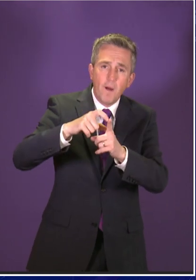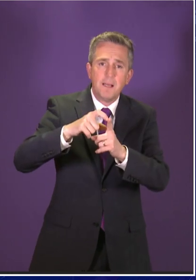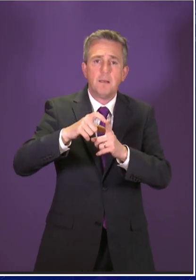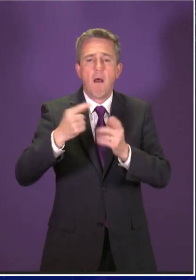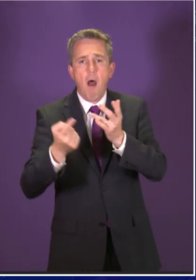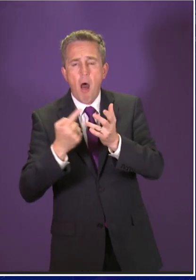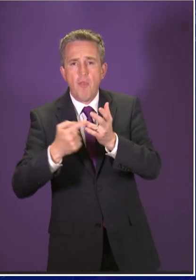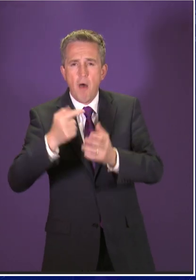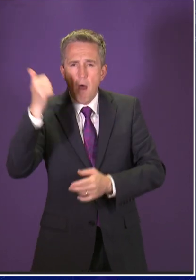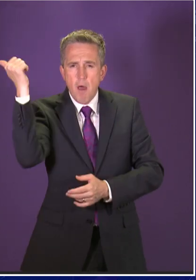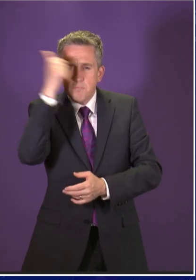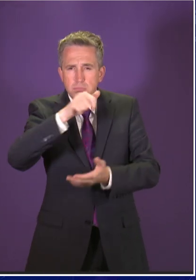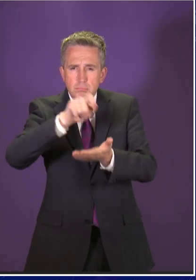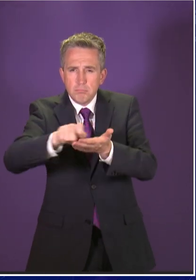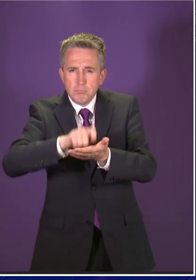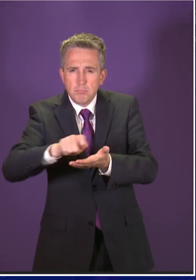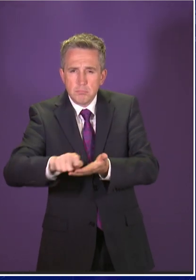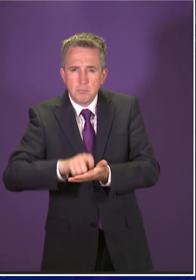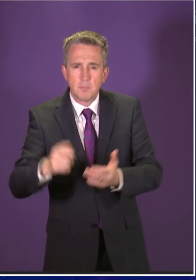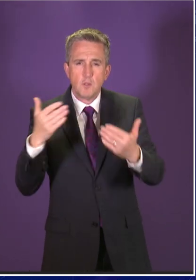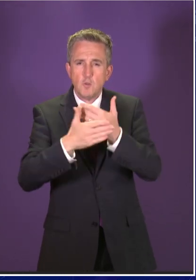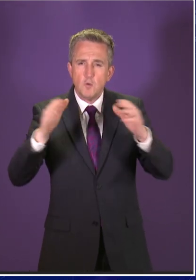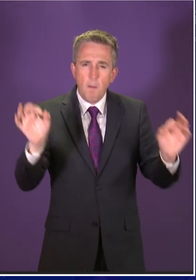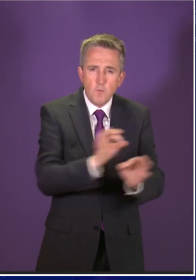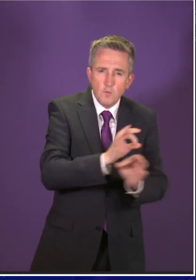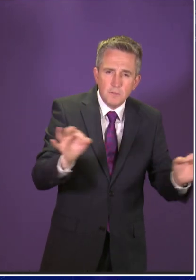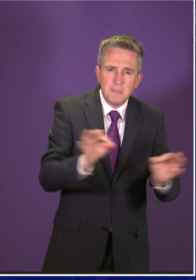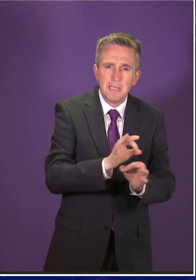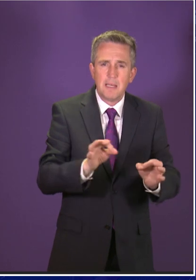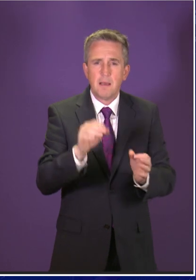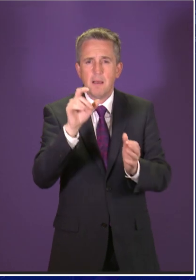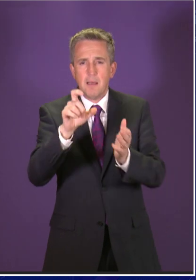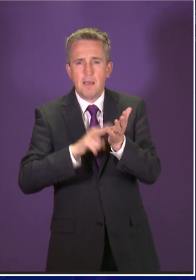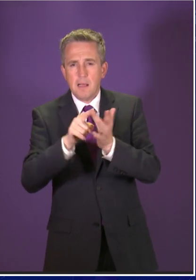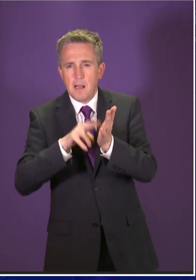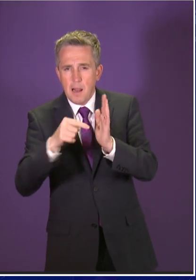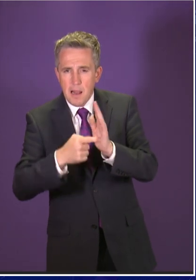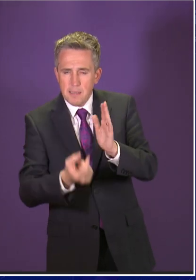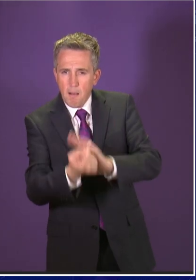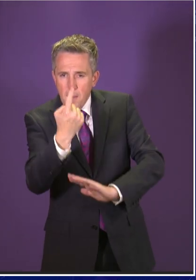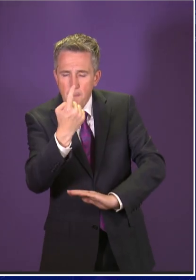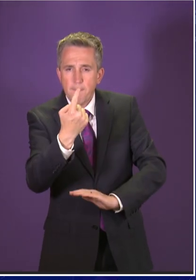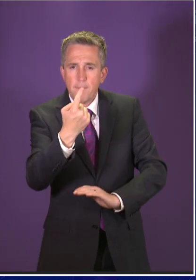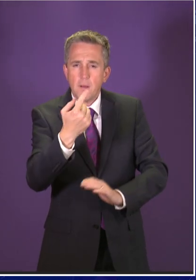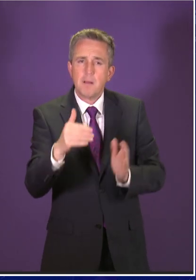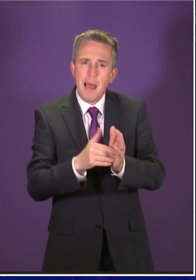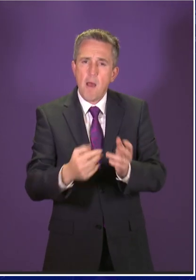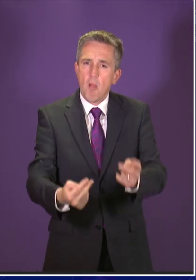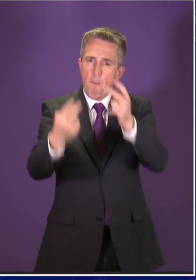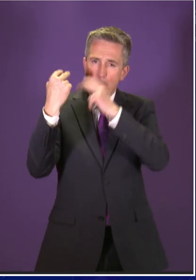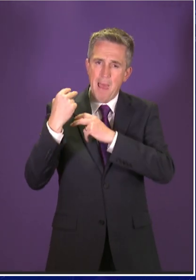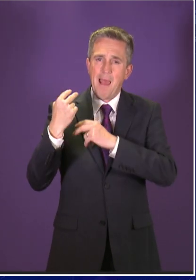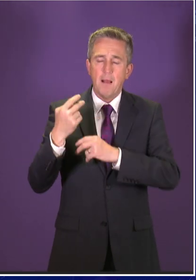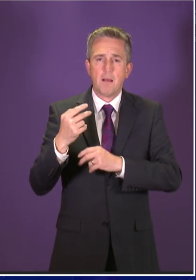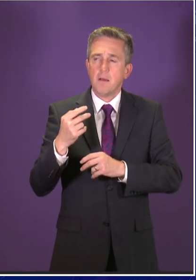have the incredible sounds of new ideas and new music, the images of Klimt coming alive. And as we look back on that today, 120